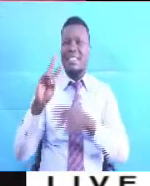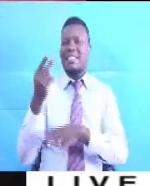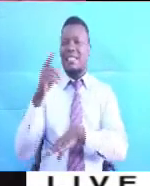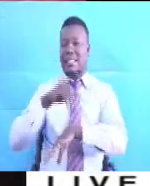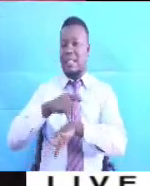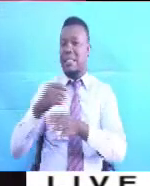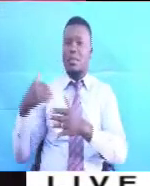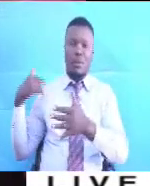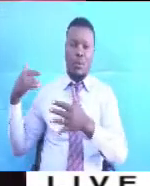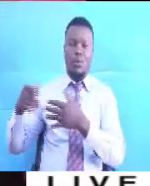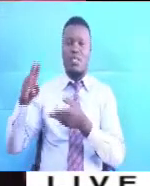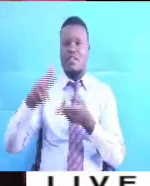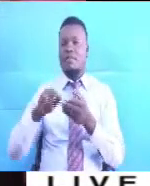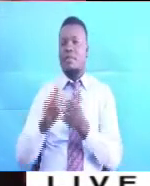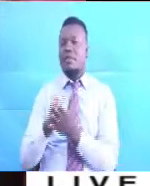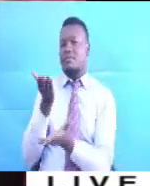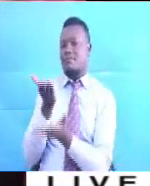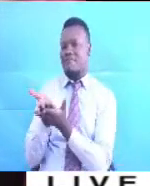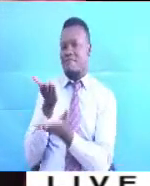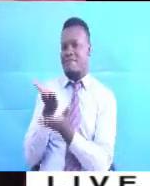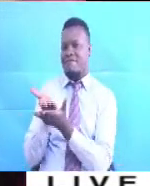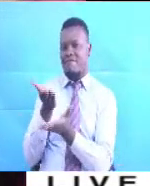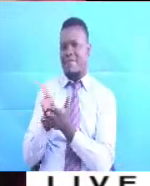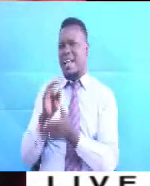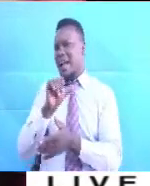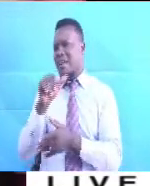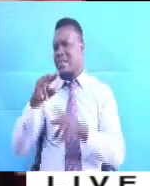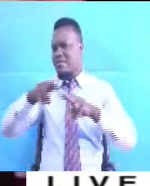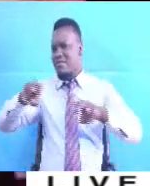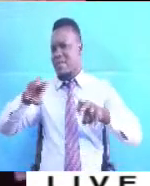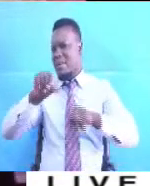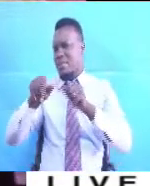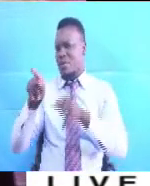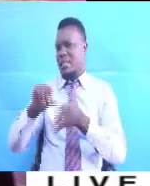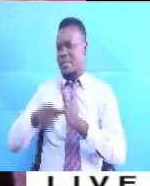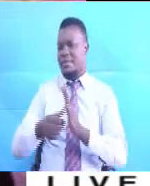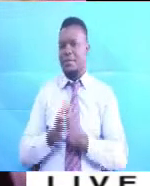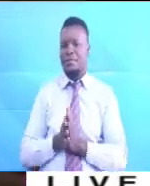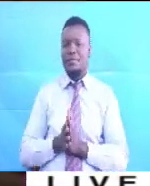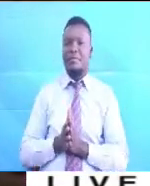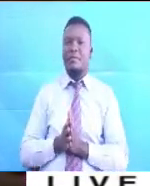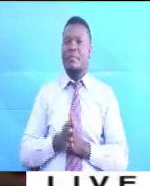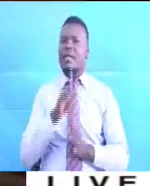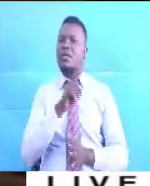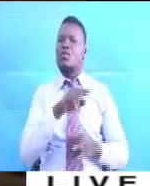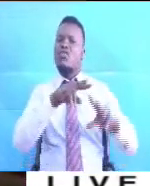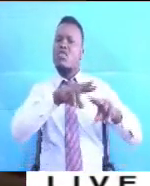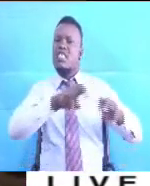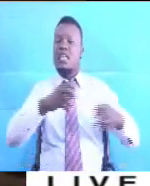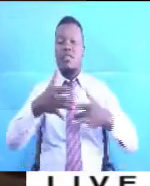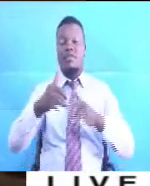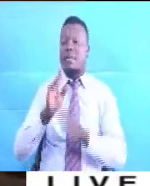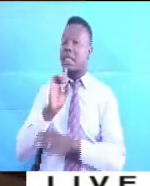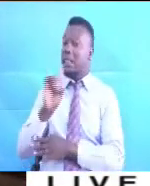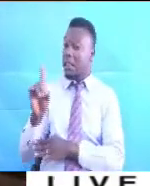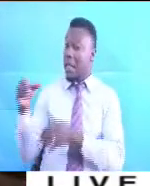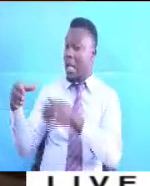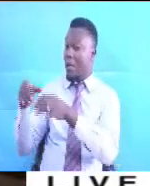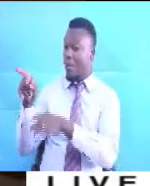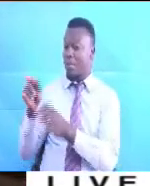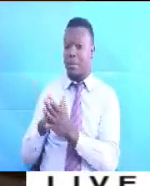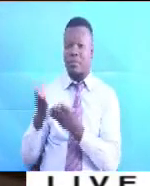Friday as they demanded an investigation into the claims. The research firm accused the Adani Group firms of